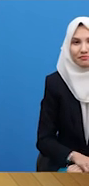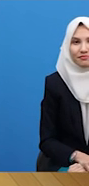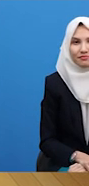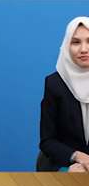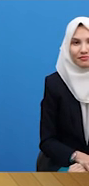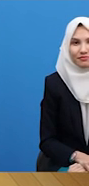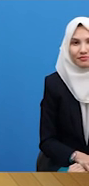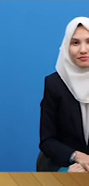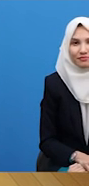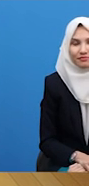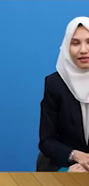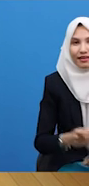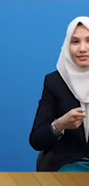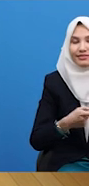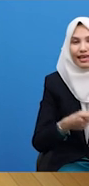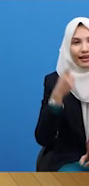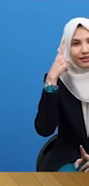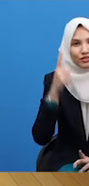On second thought,